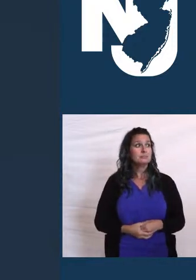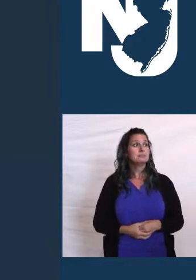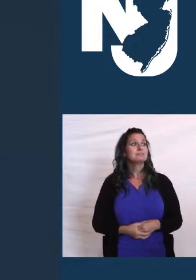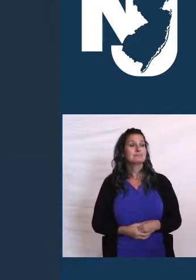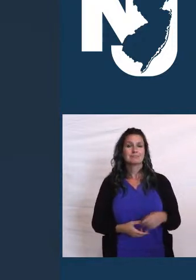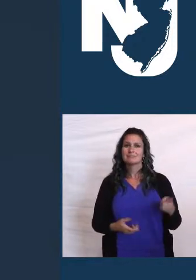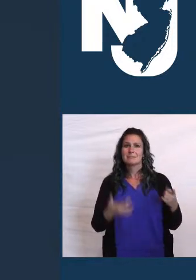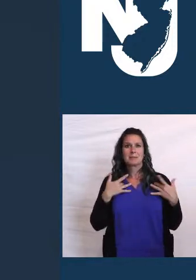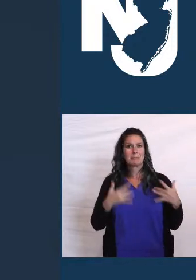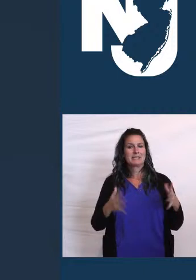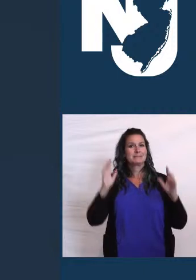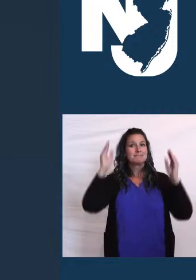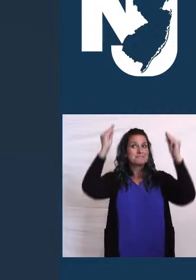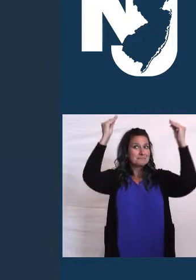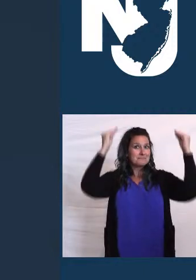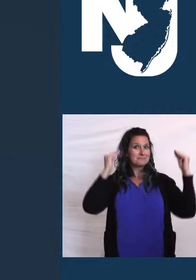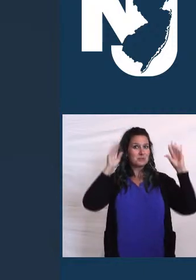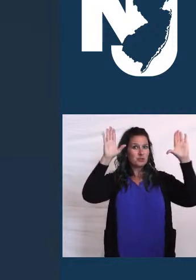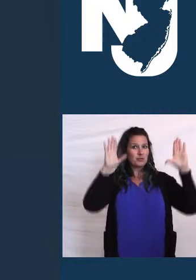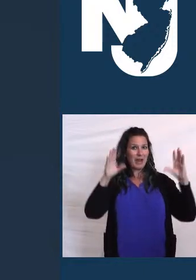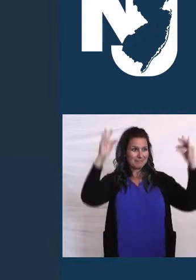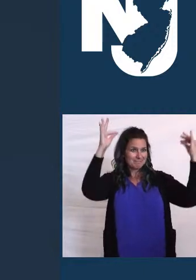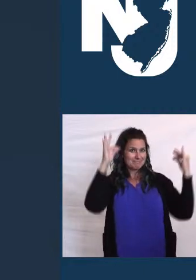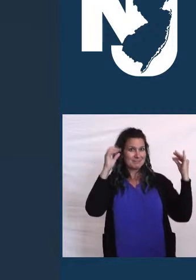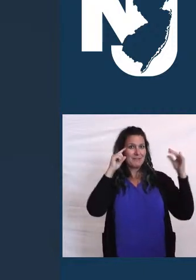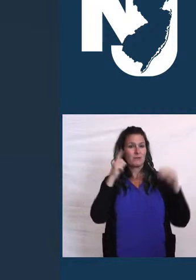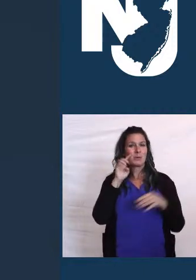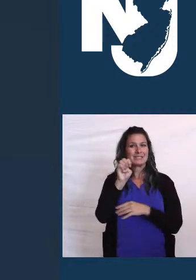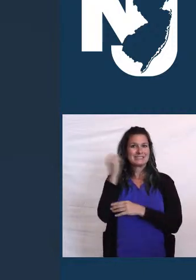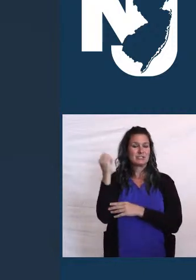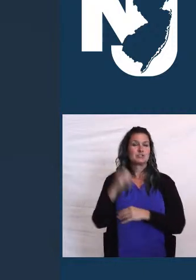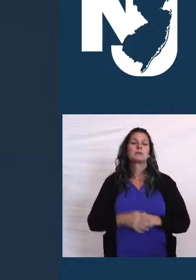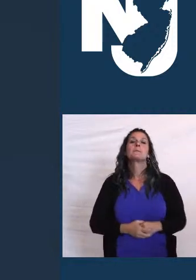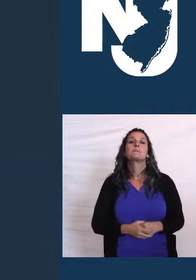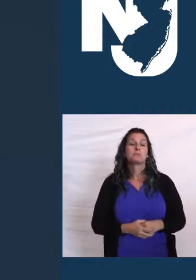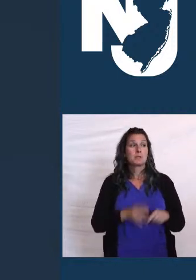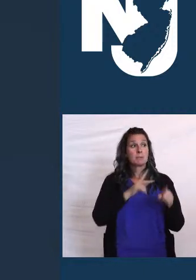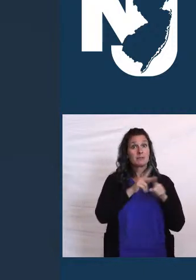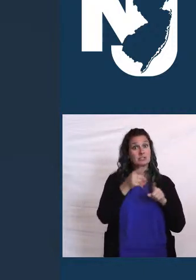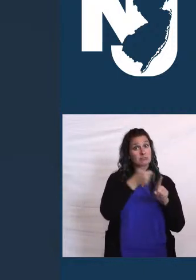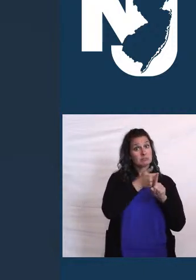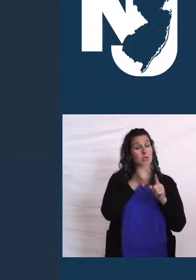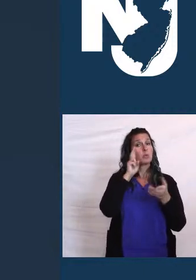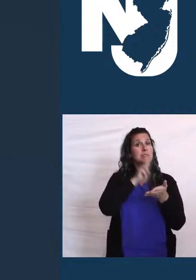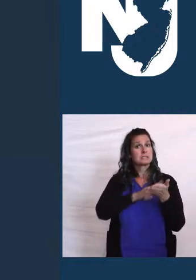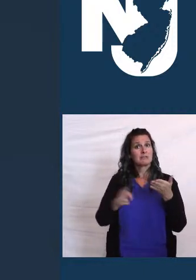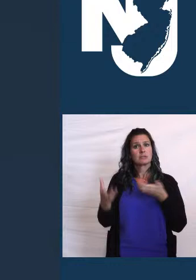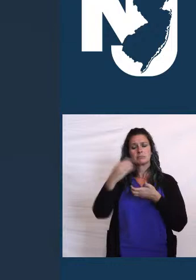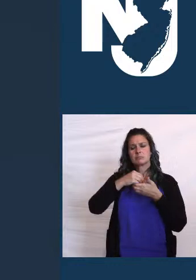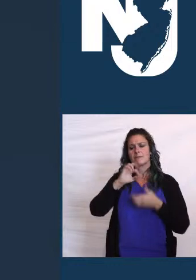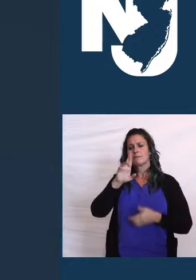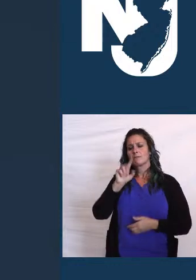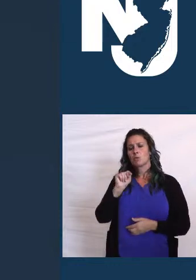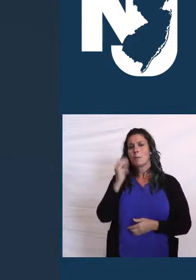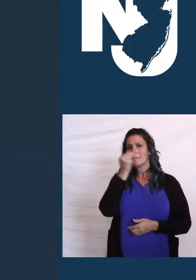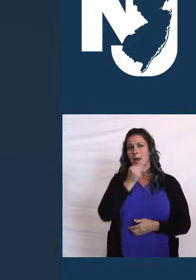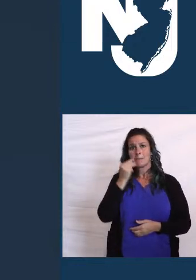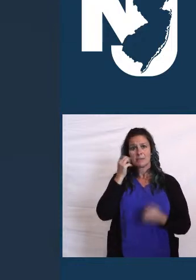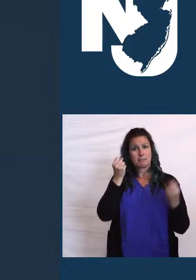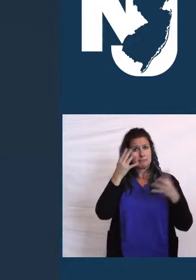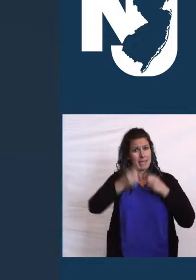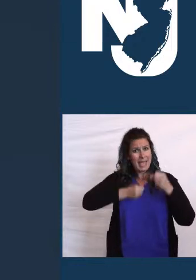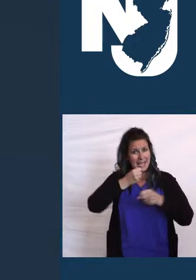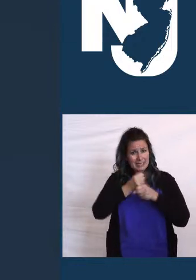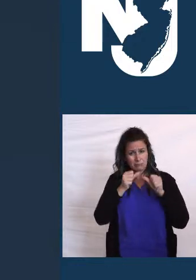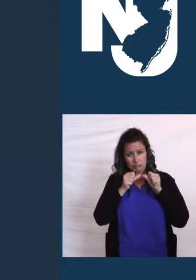those great Easter bonnets. But professionally, she served in the secretarial pool at Fort Monmouth for many years. Throughout